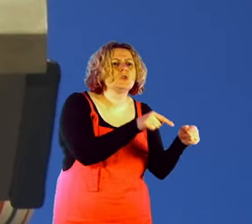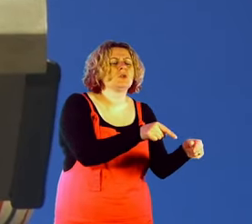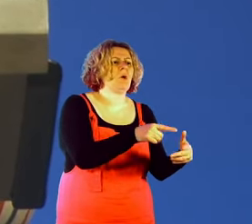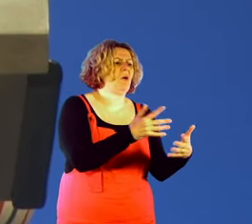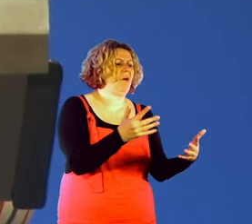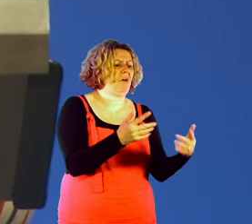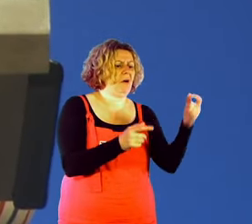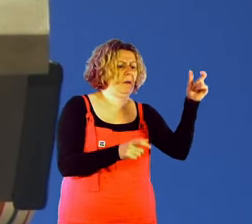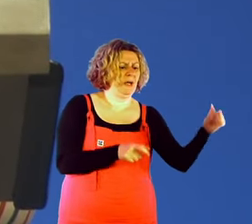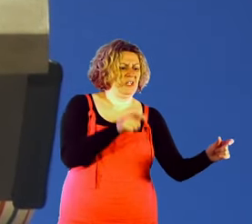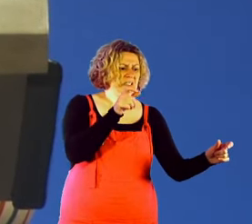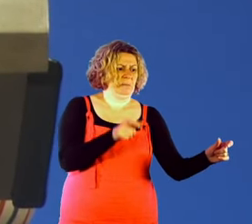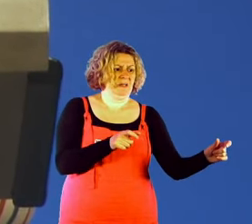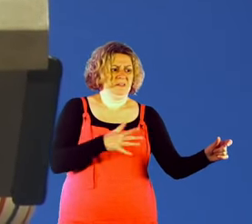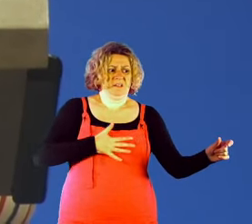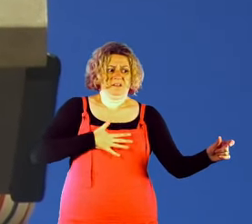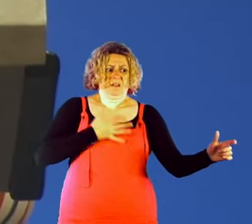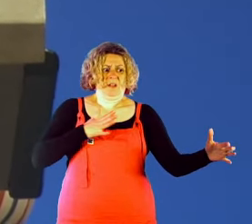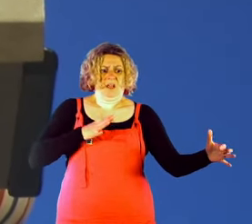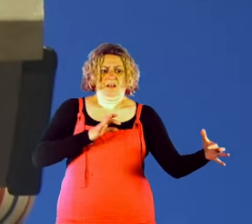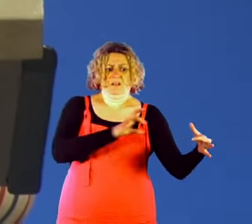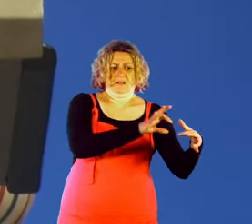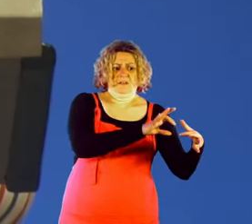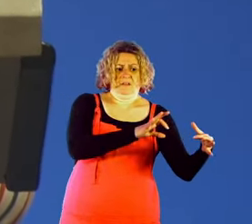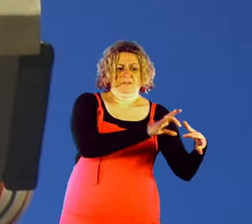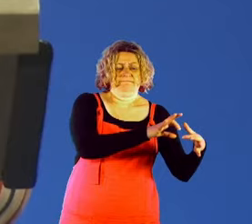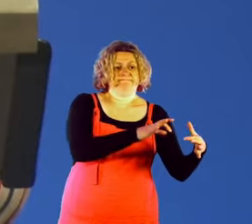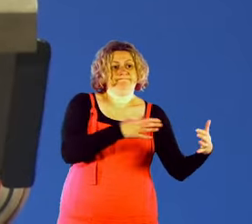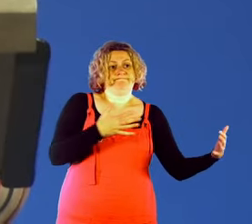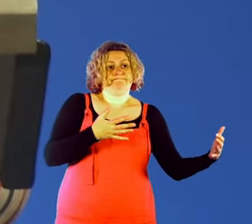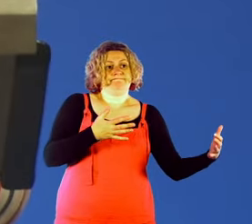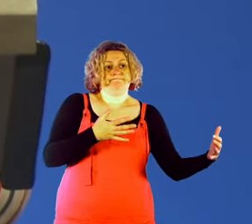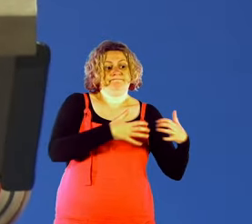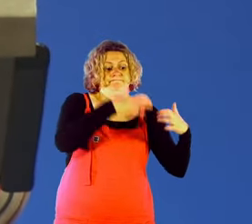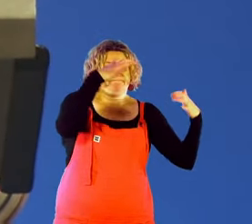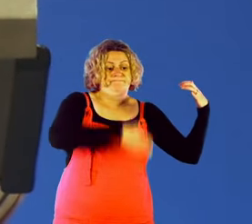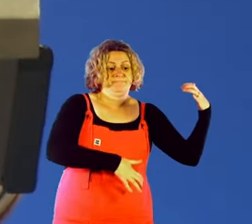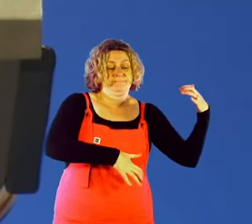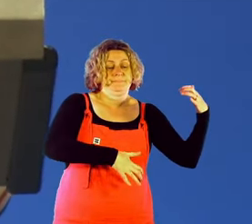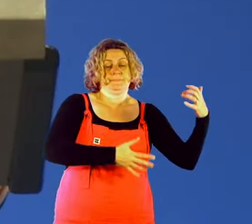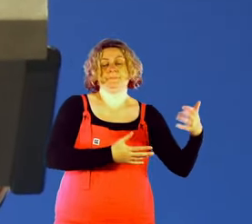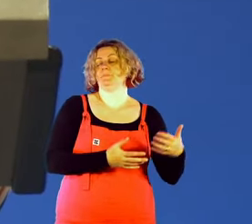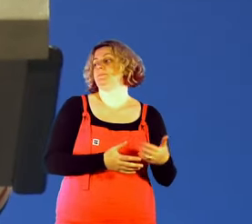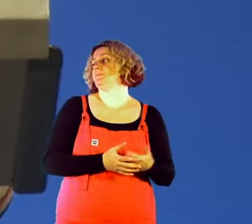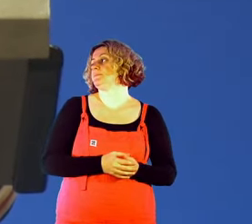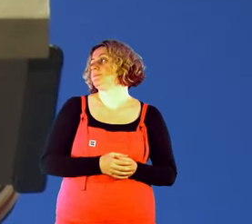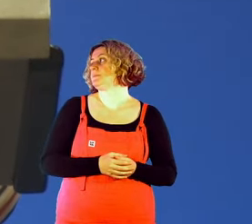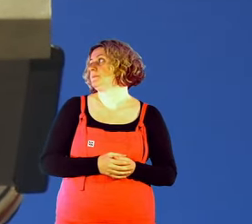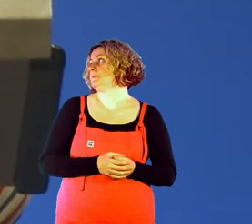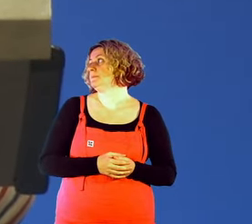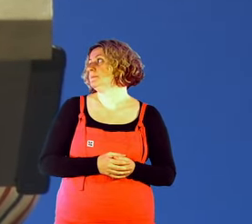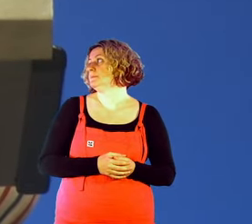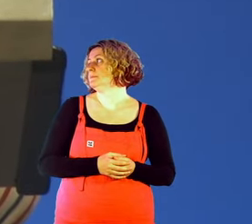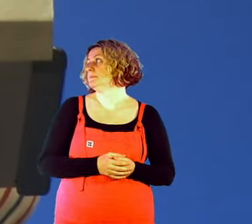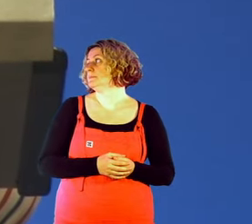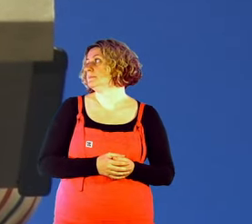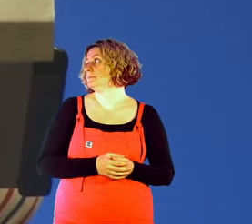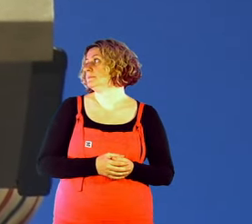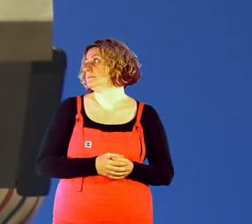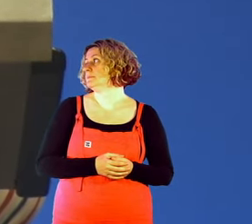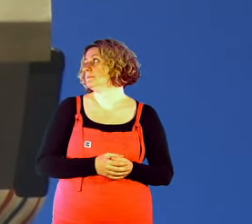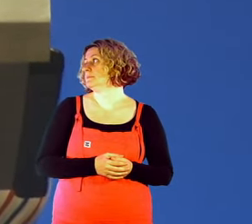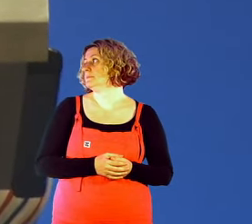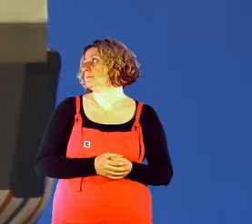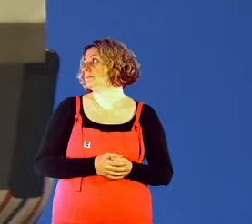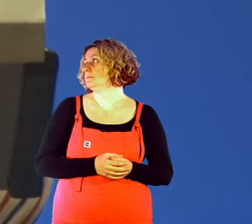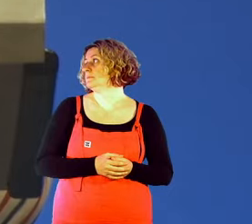things up, there may not be much that you can do. But even those relationships which don't get anywhere near that